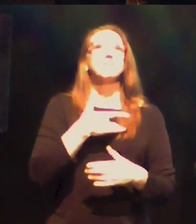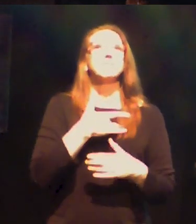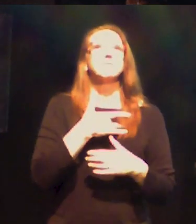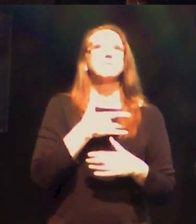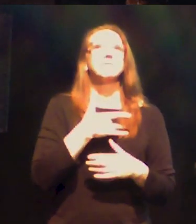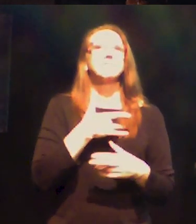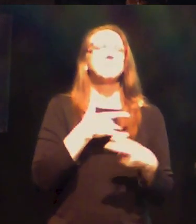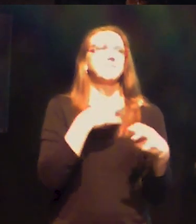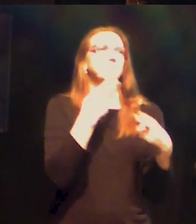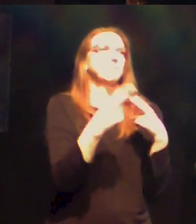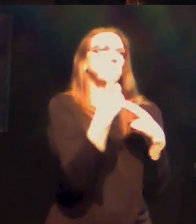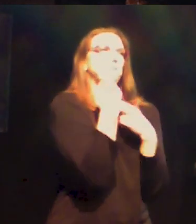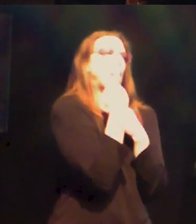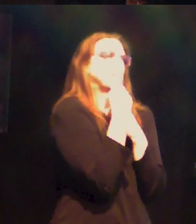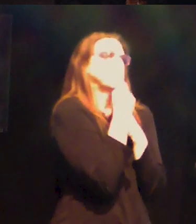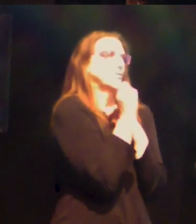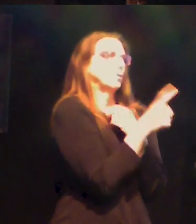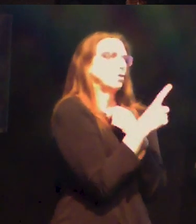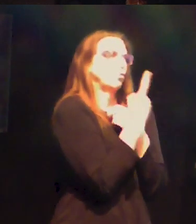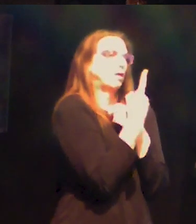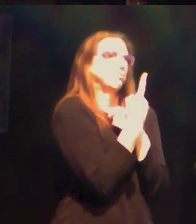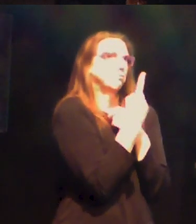I've got quickly one question.